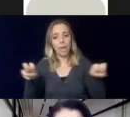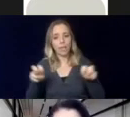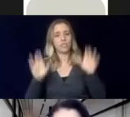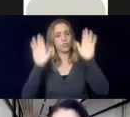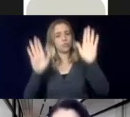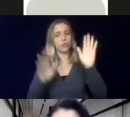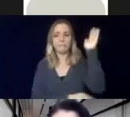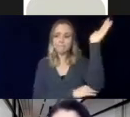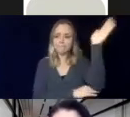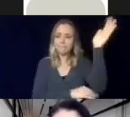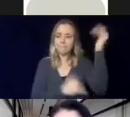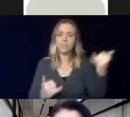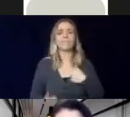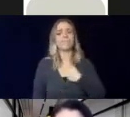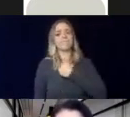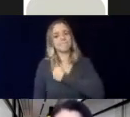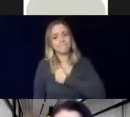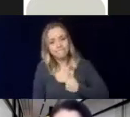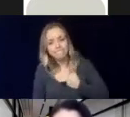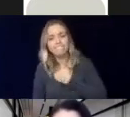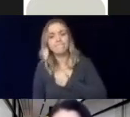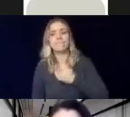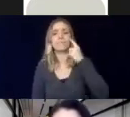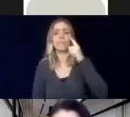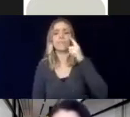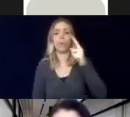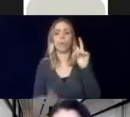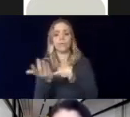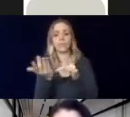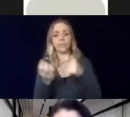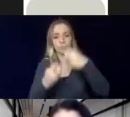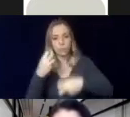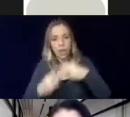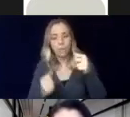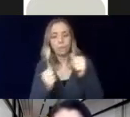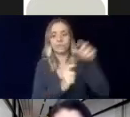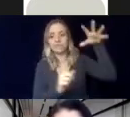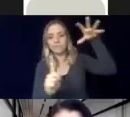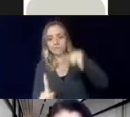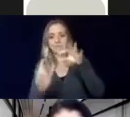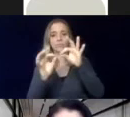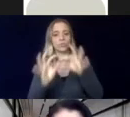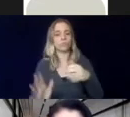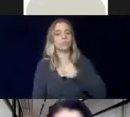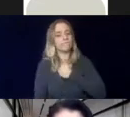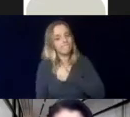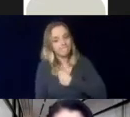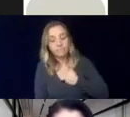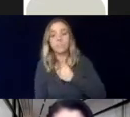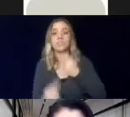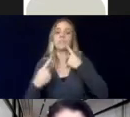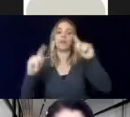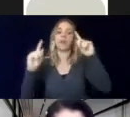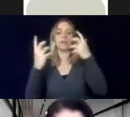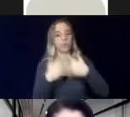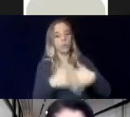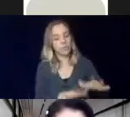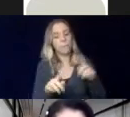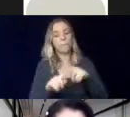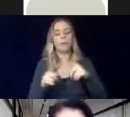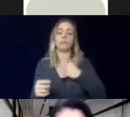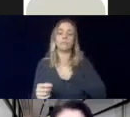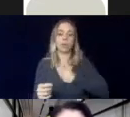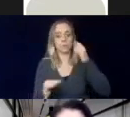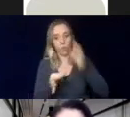today. Apologies on the slight technical issue with spotlighting the interpreter. We did work that out, so apologies for the delay in